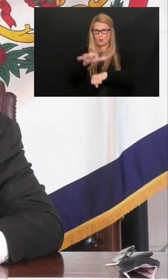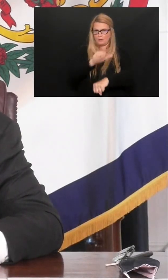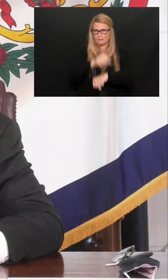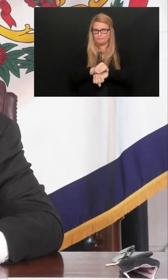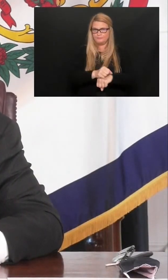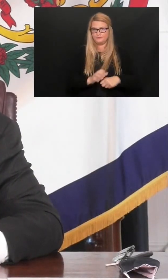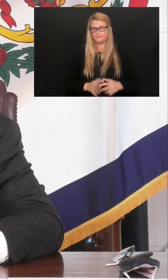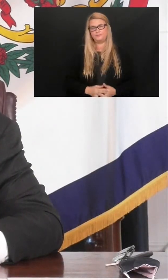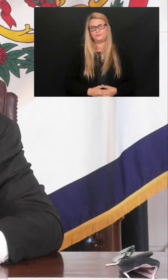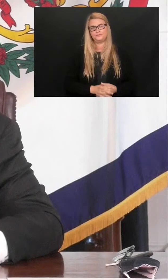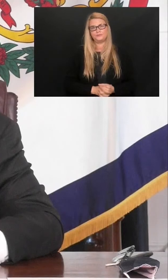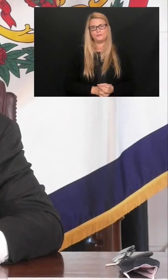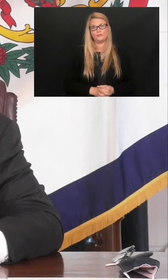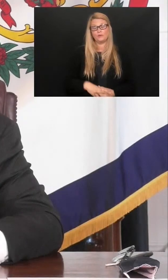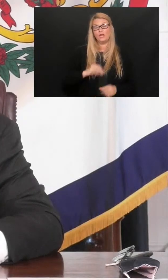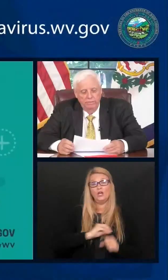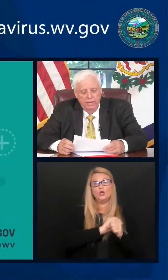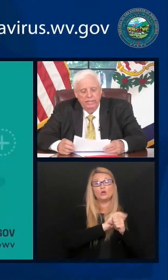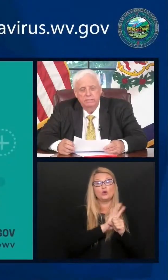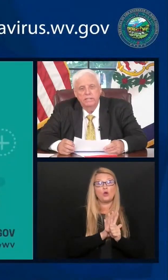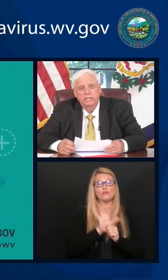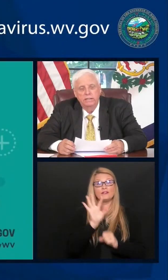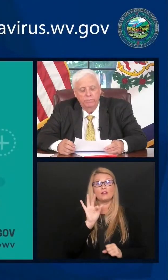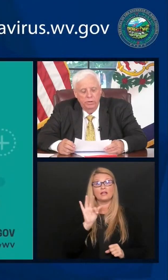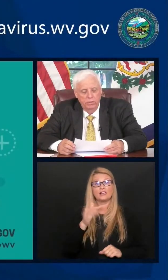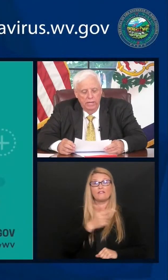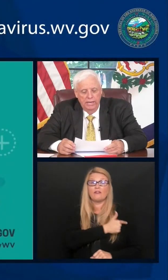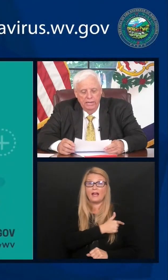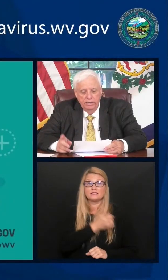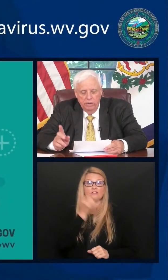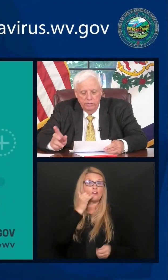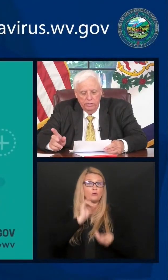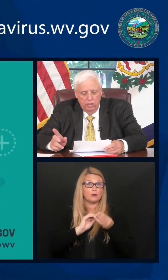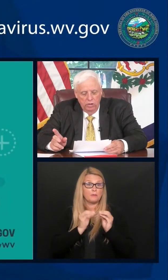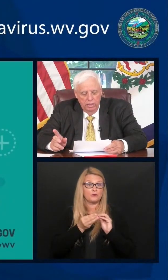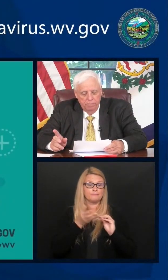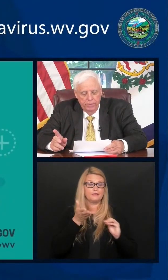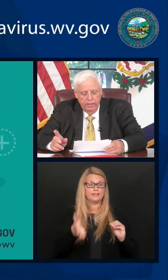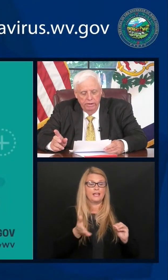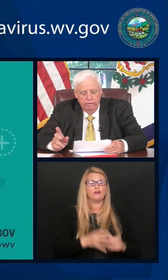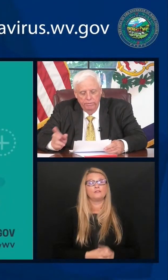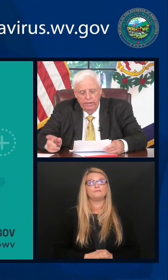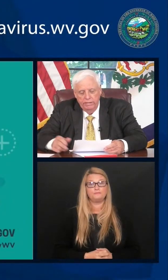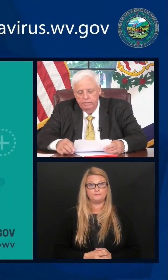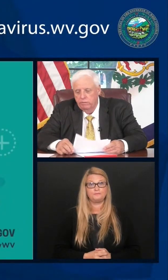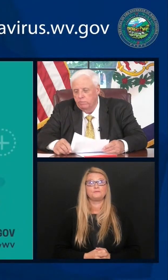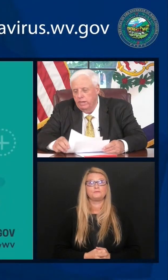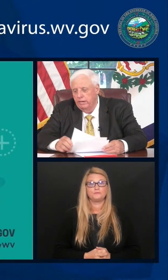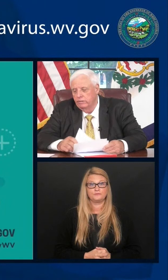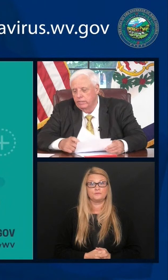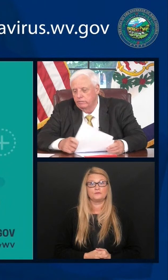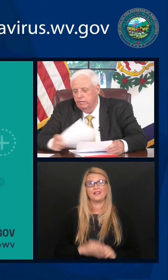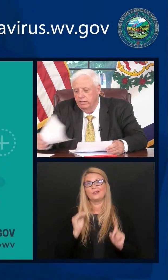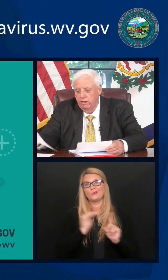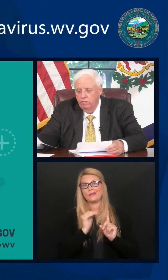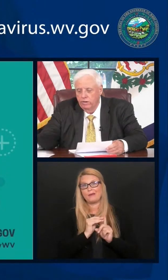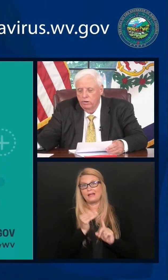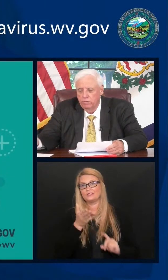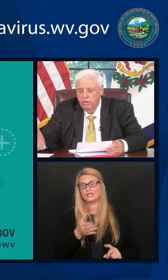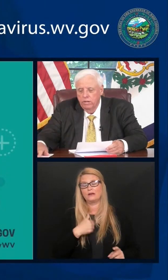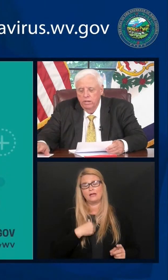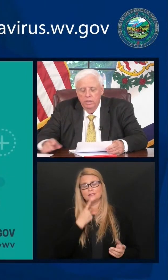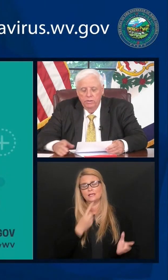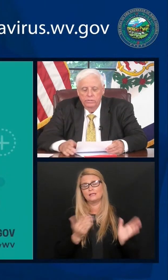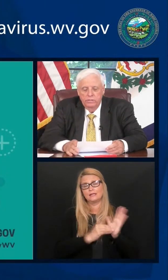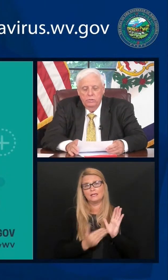the standpoint of our COVID-19 vaccine info line, it's all up there. The vaccine reminders, I've said it over and